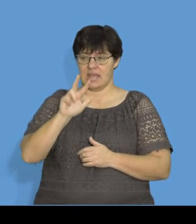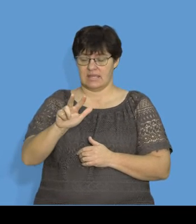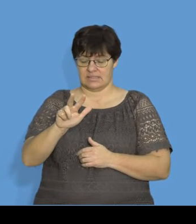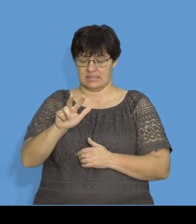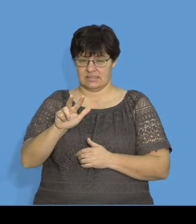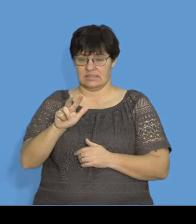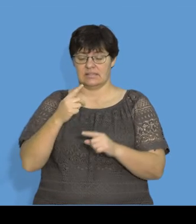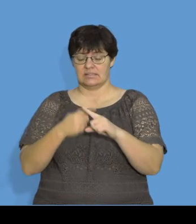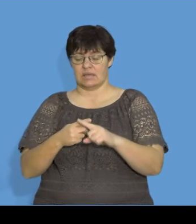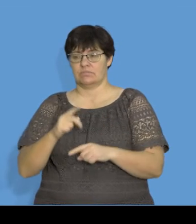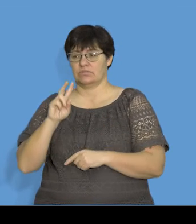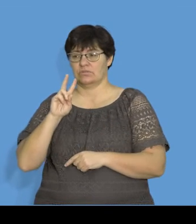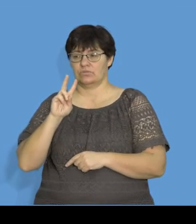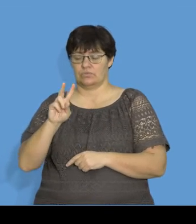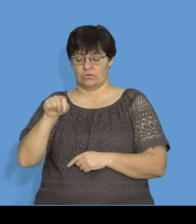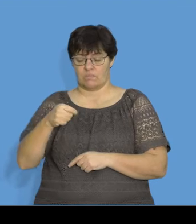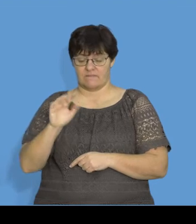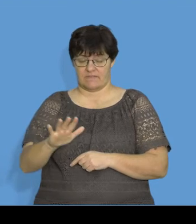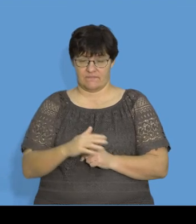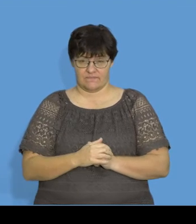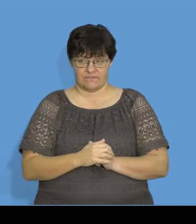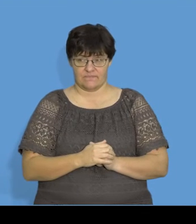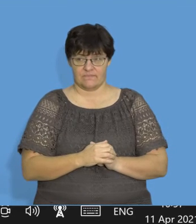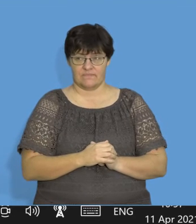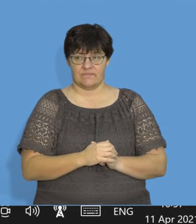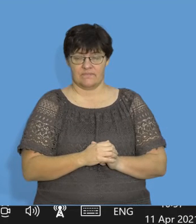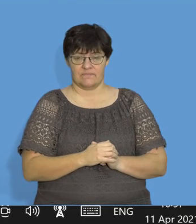9.8 times 2.5.